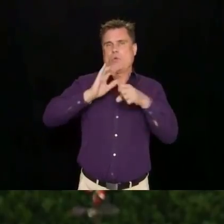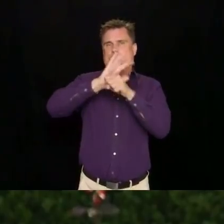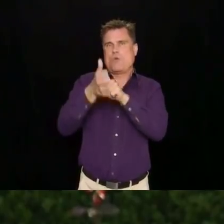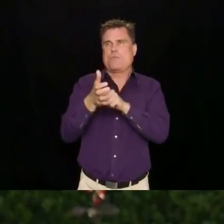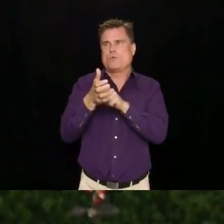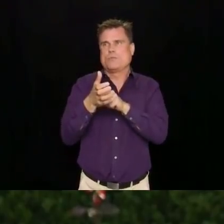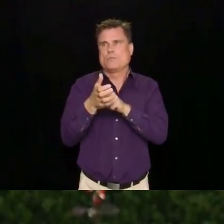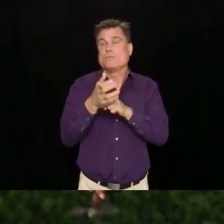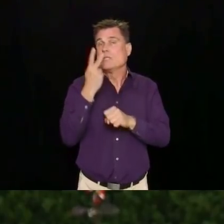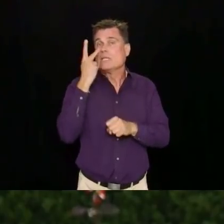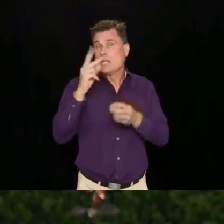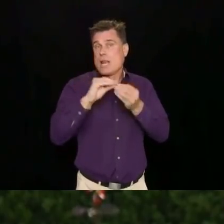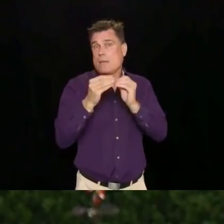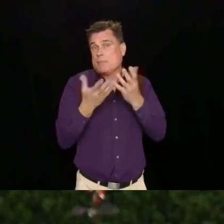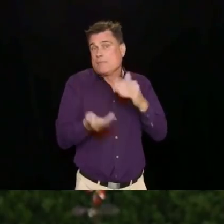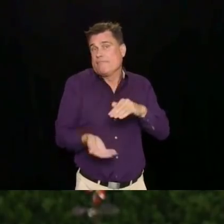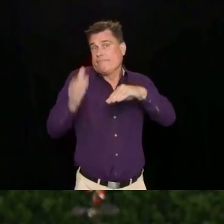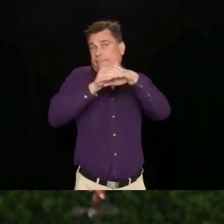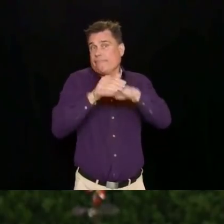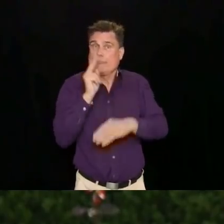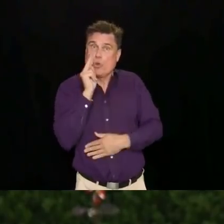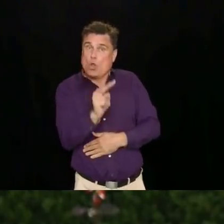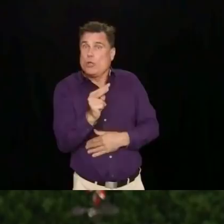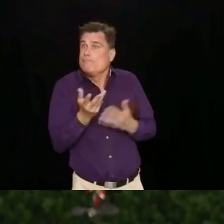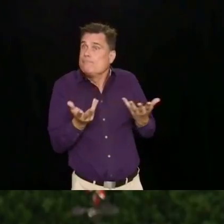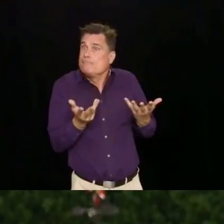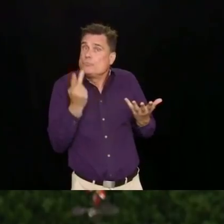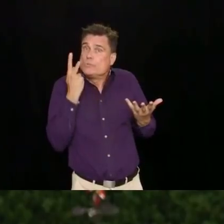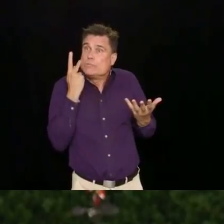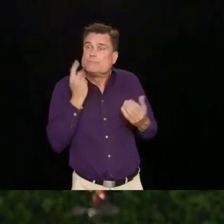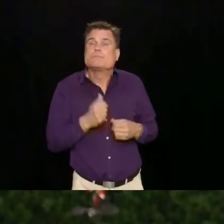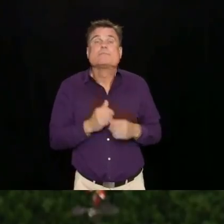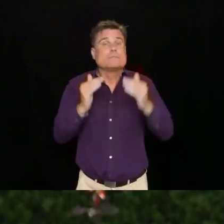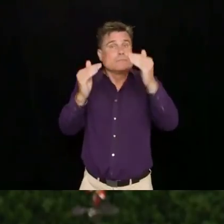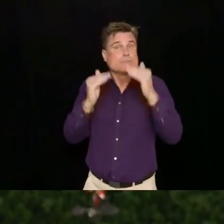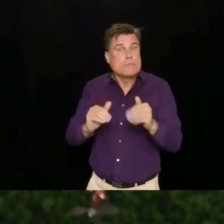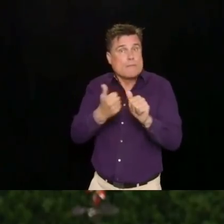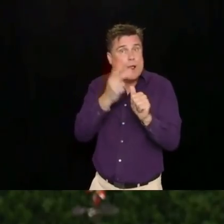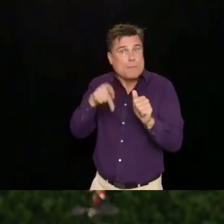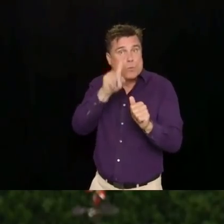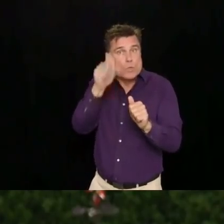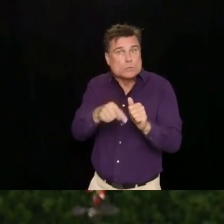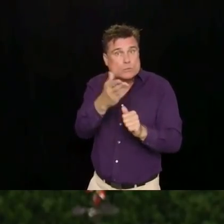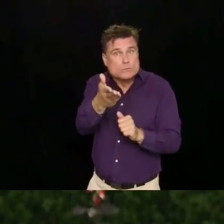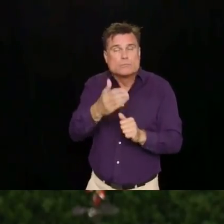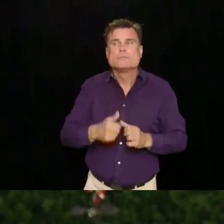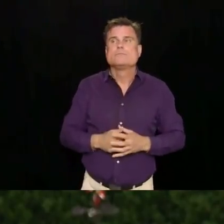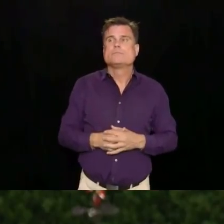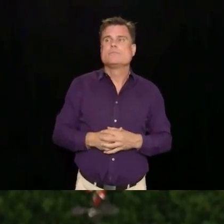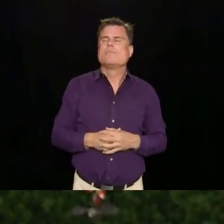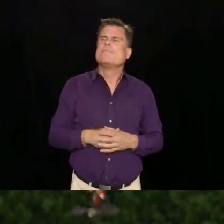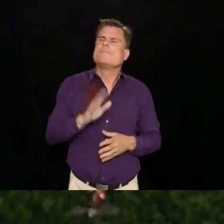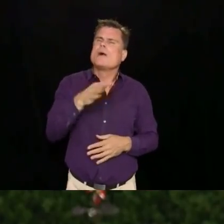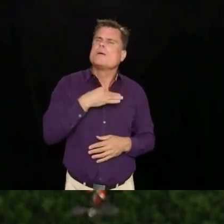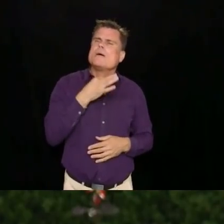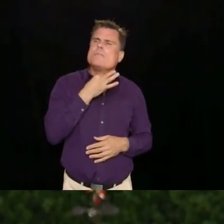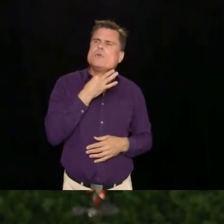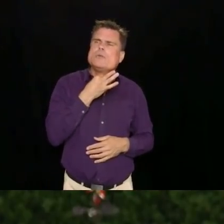And we'll see what the numbers are then. Do you have a follow-up, Keith? Yes. Is it not incumbent on these